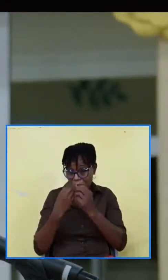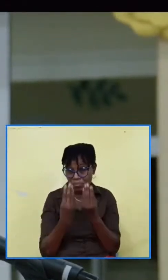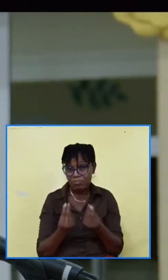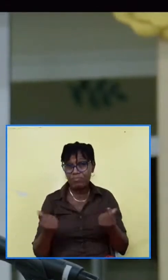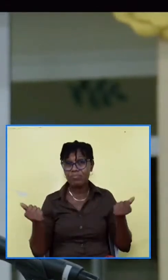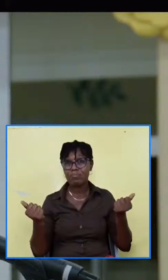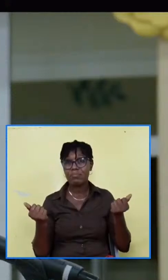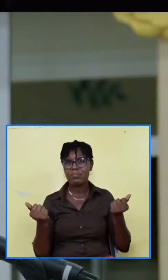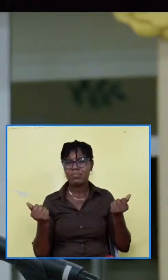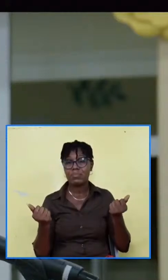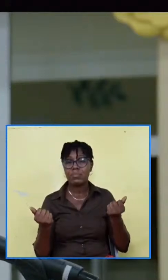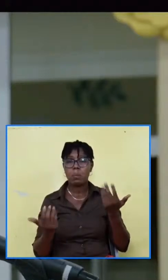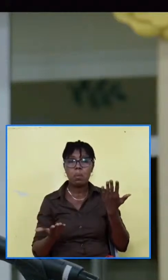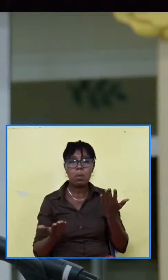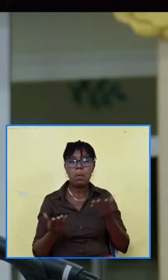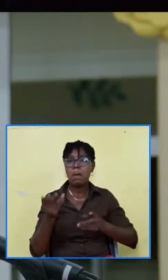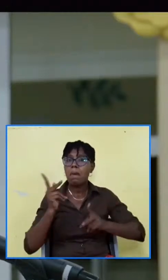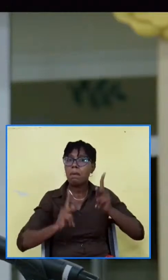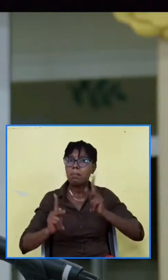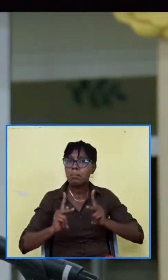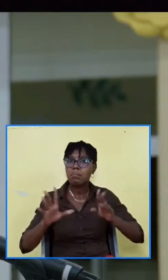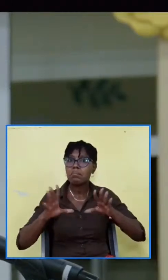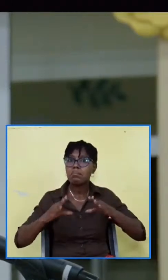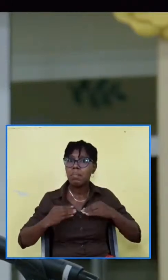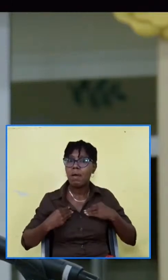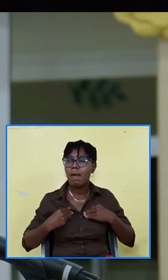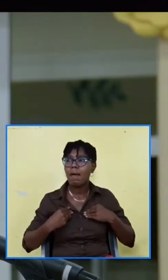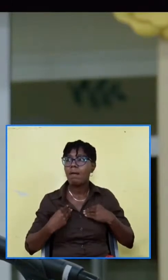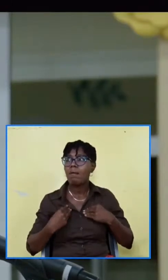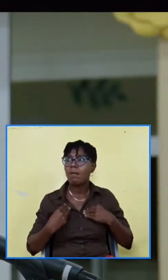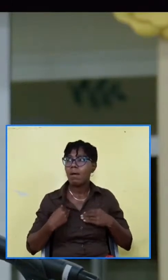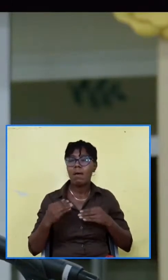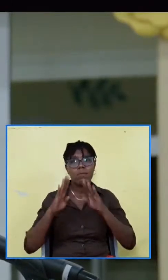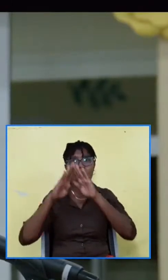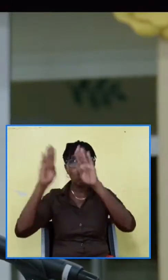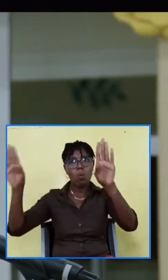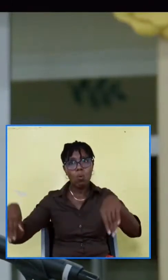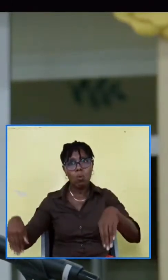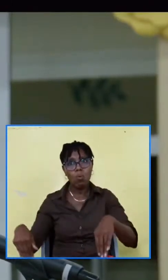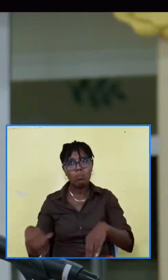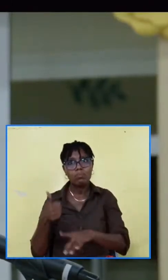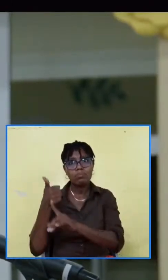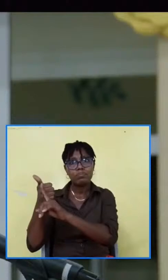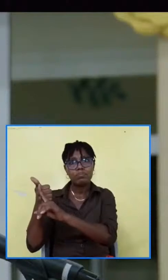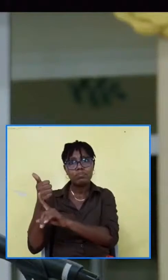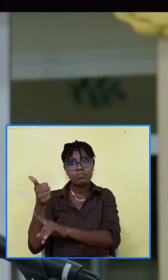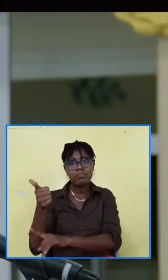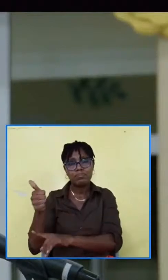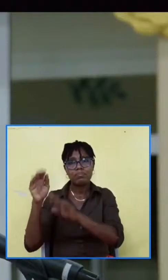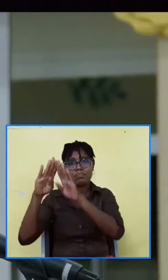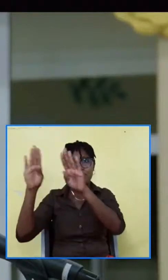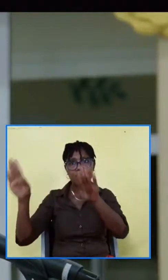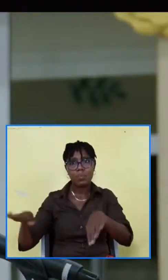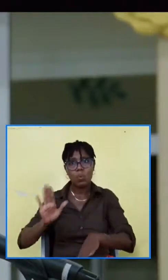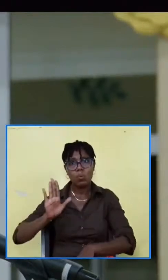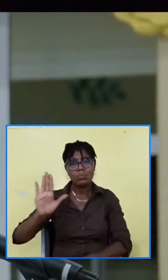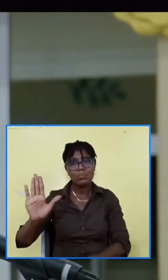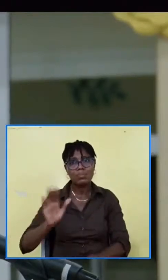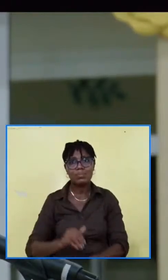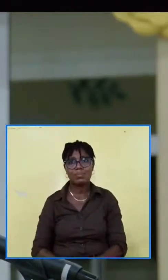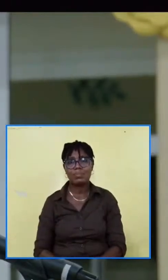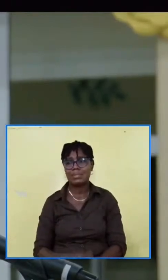people the option to have an own home. And secondly, what will the impact on the national insurance? Because if you increase the contribution